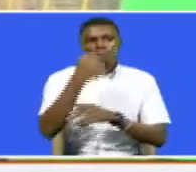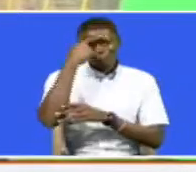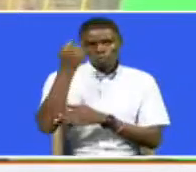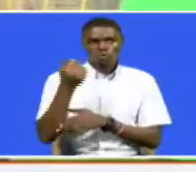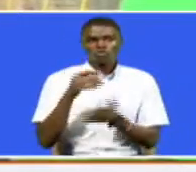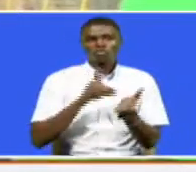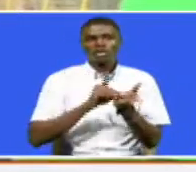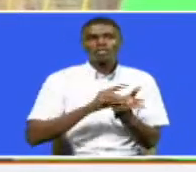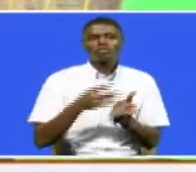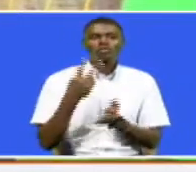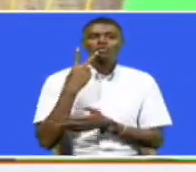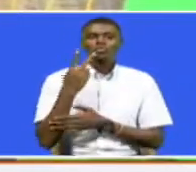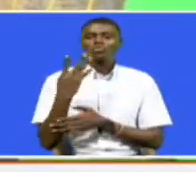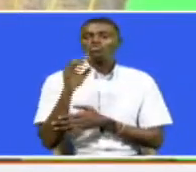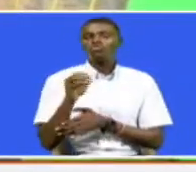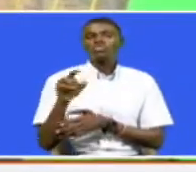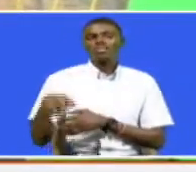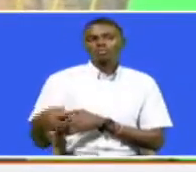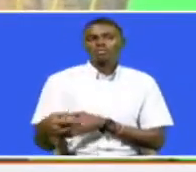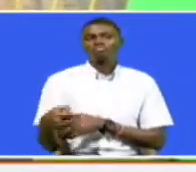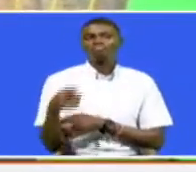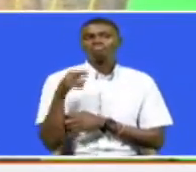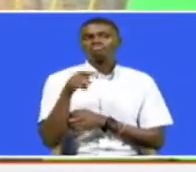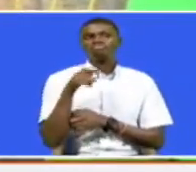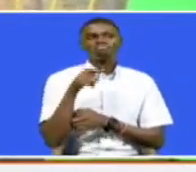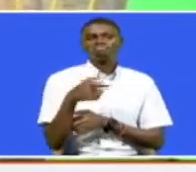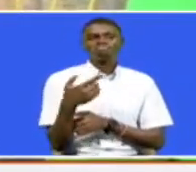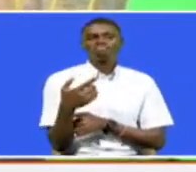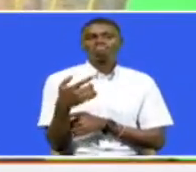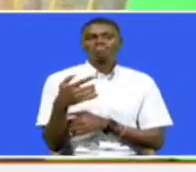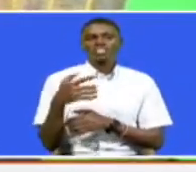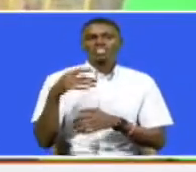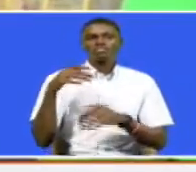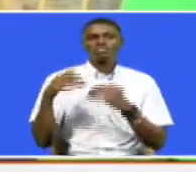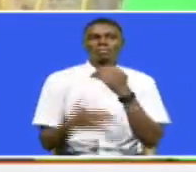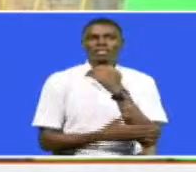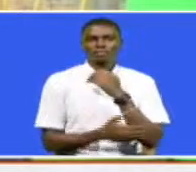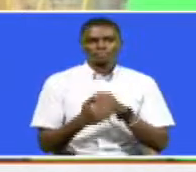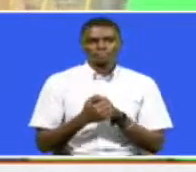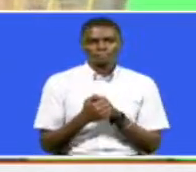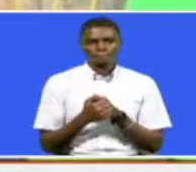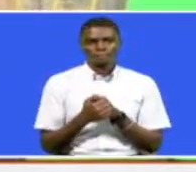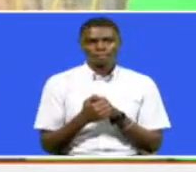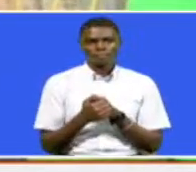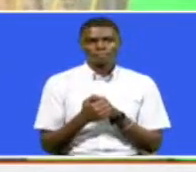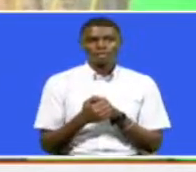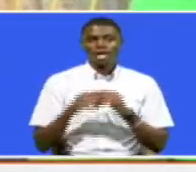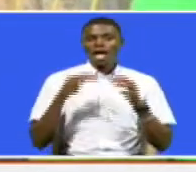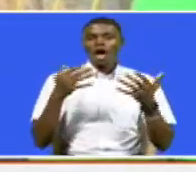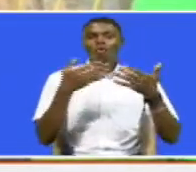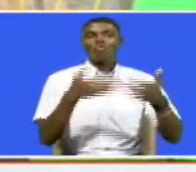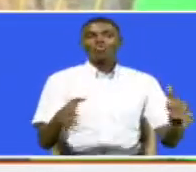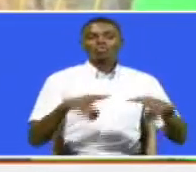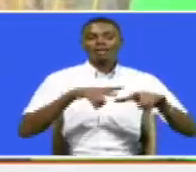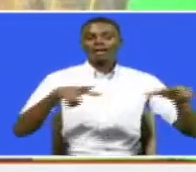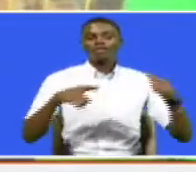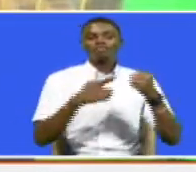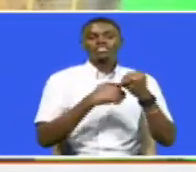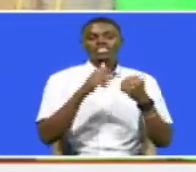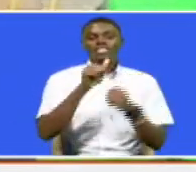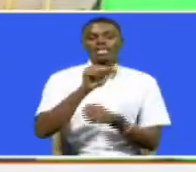of 240,000. It defeats logic. How can you lose a land of